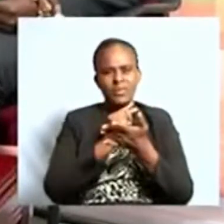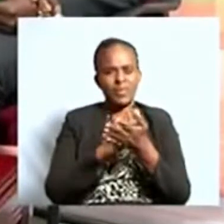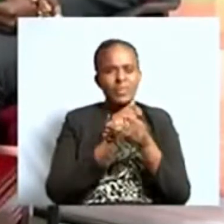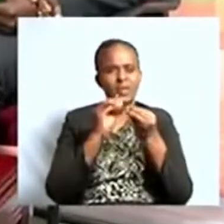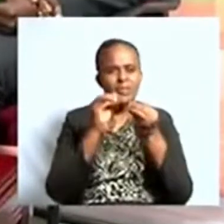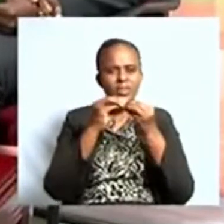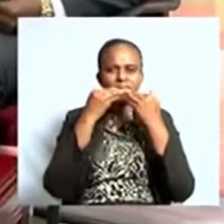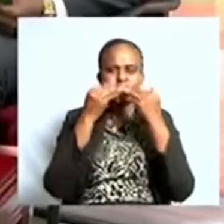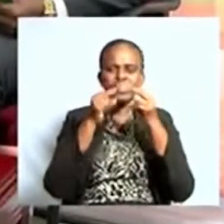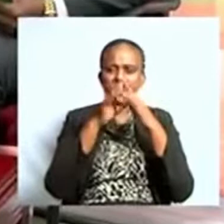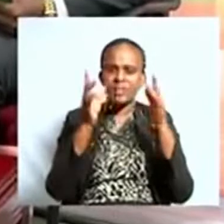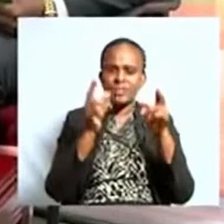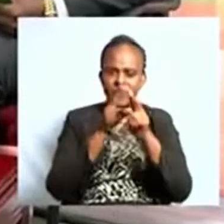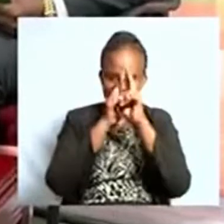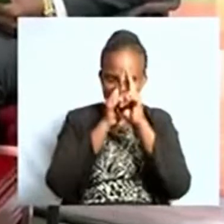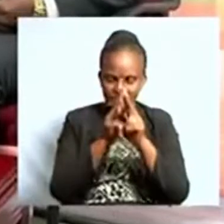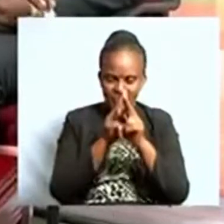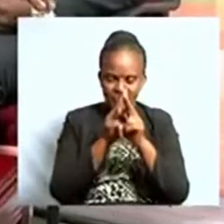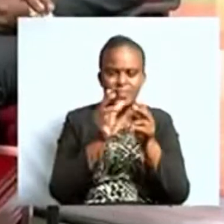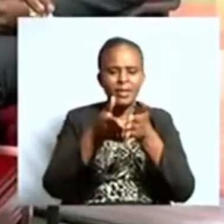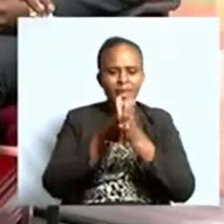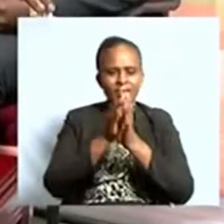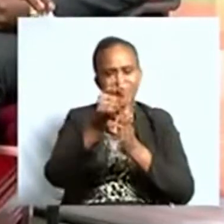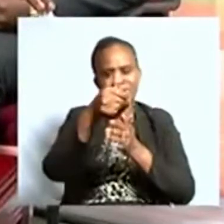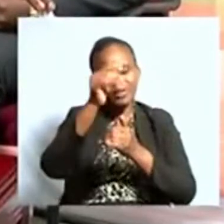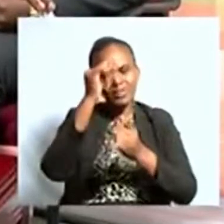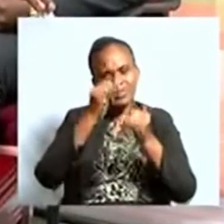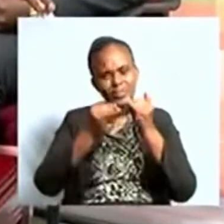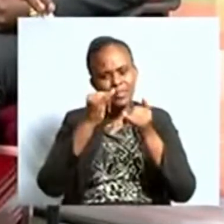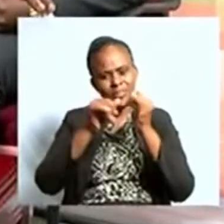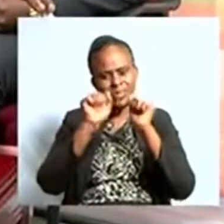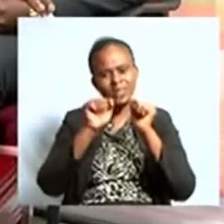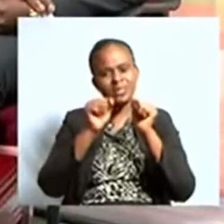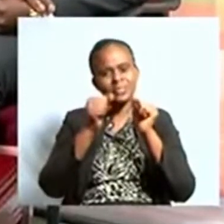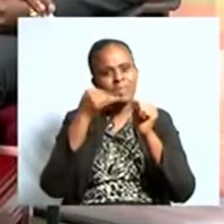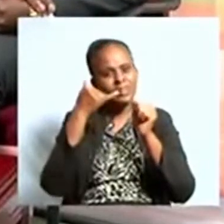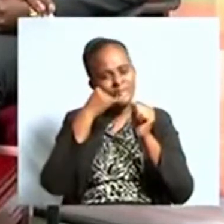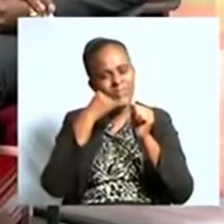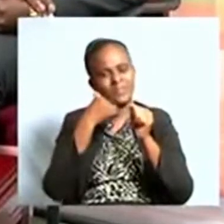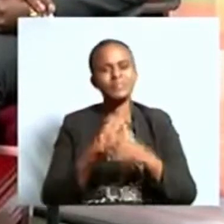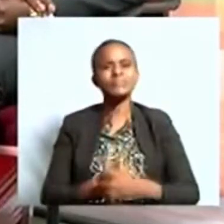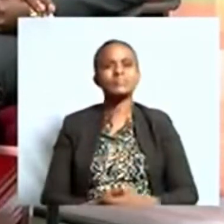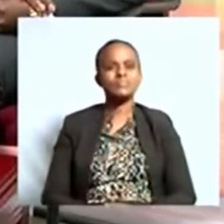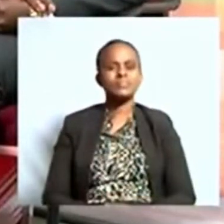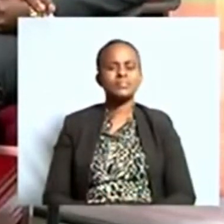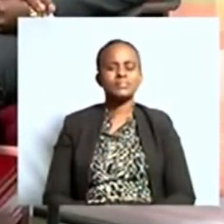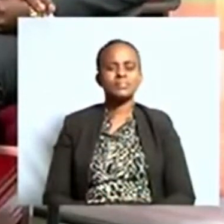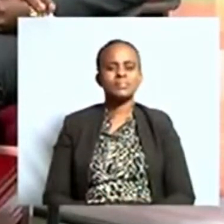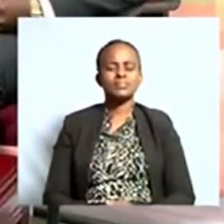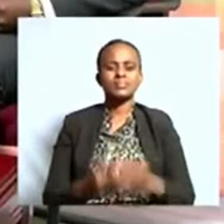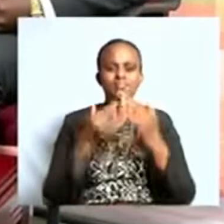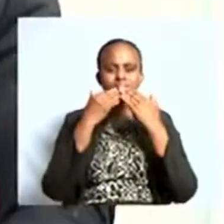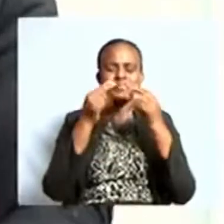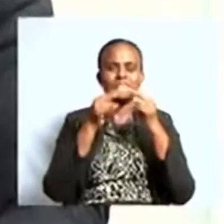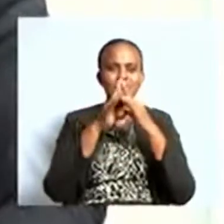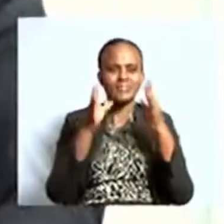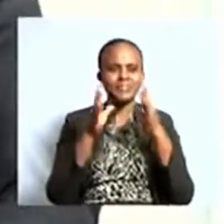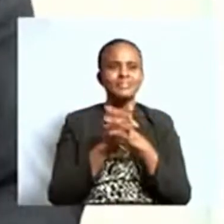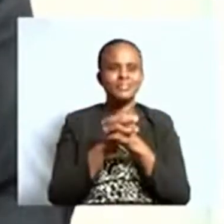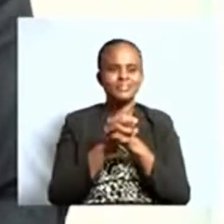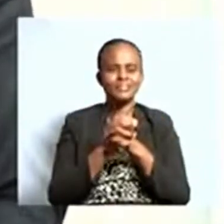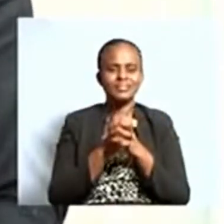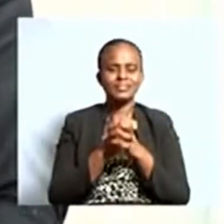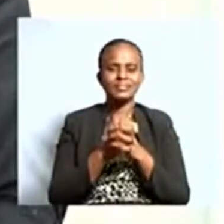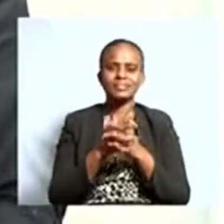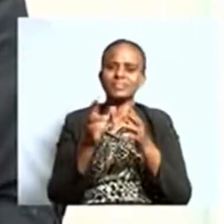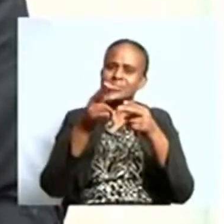maningi Honorable. All right, we'll request that you conclude so at least we can accommodate other callers as well. Thank you so much. We appreciate it. Thank you so much. Make sure